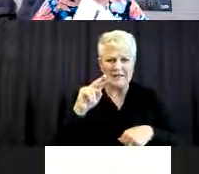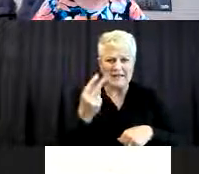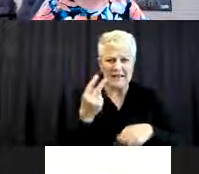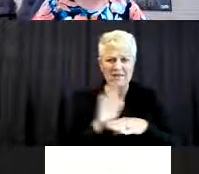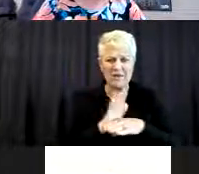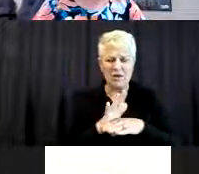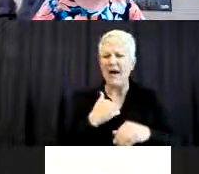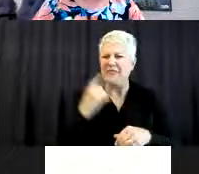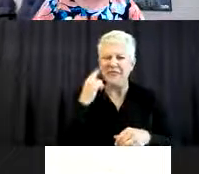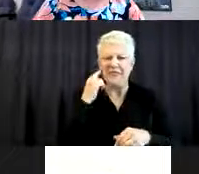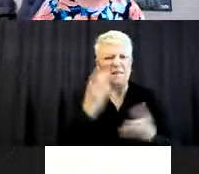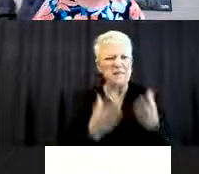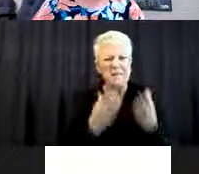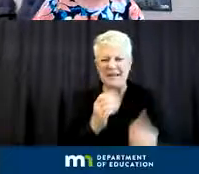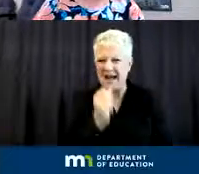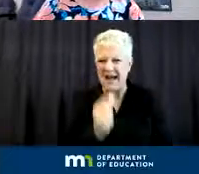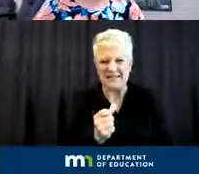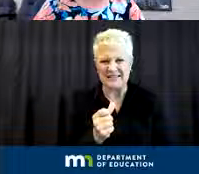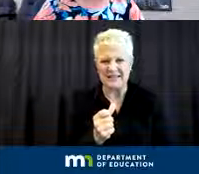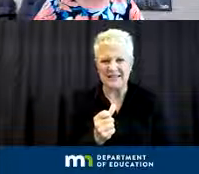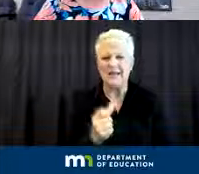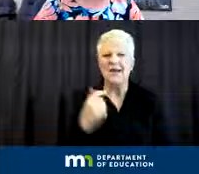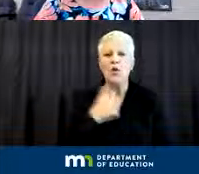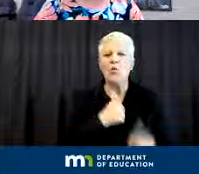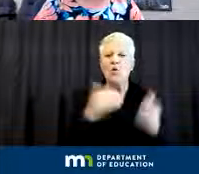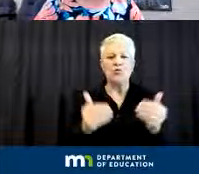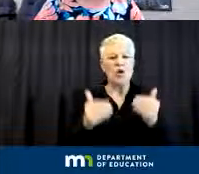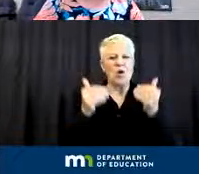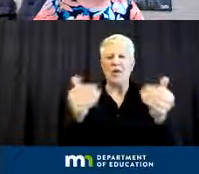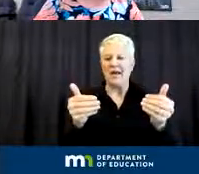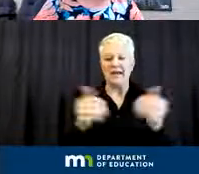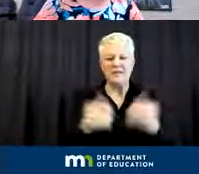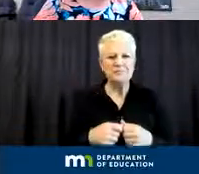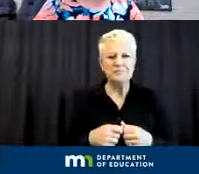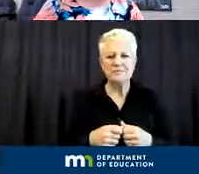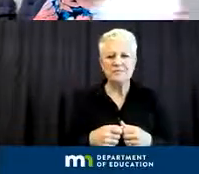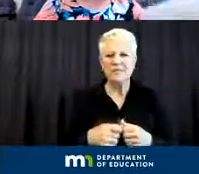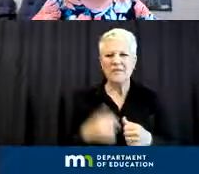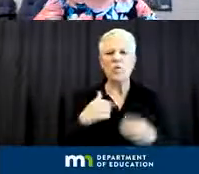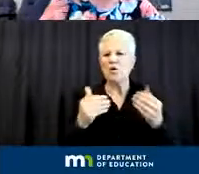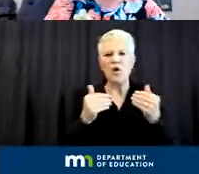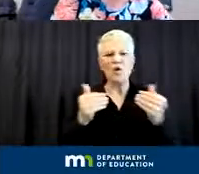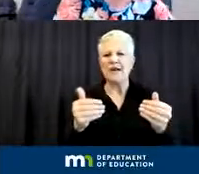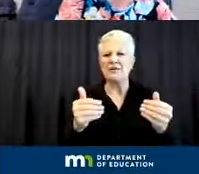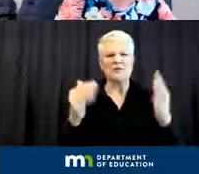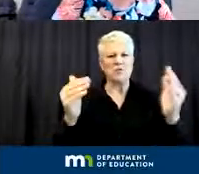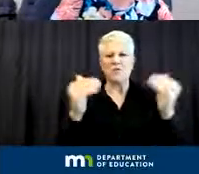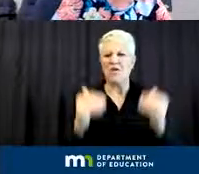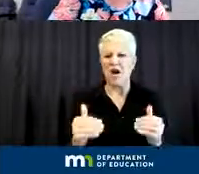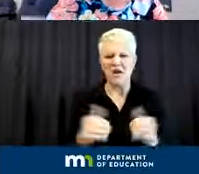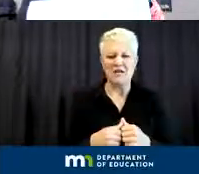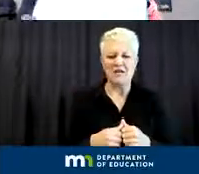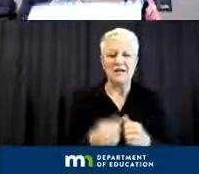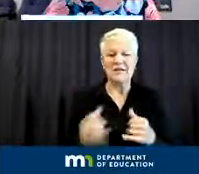I think maybe not. Let's go ahead and we'll just move on to